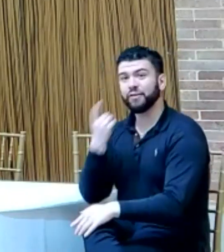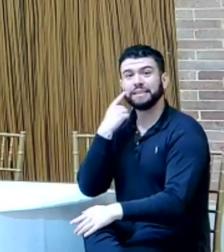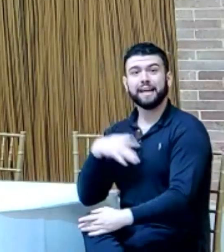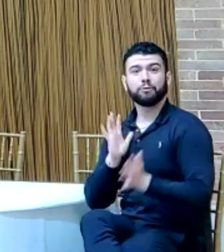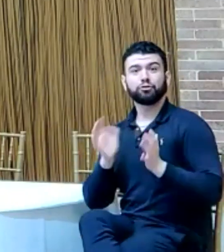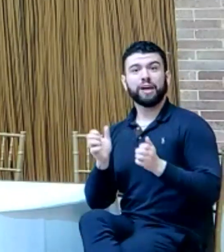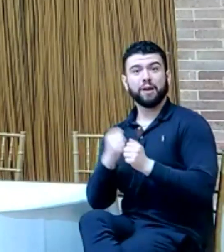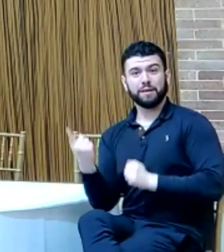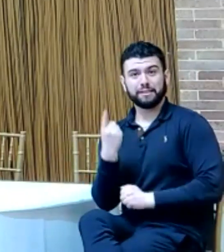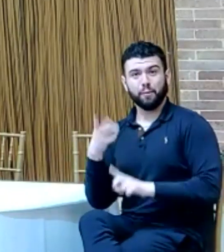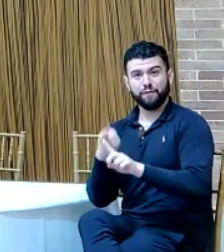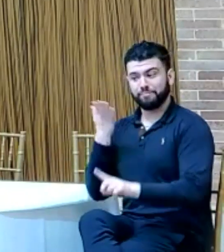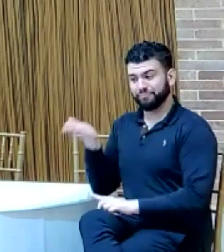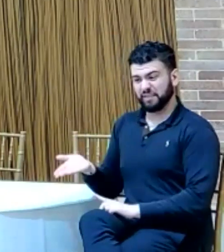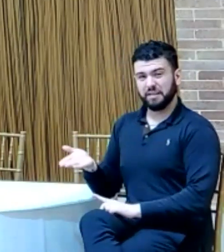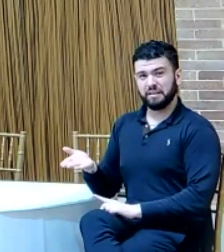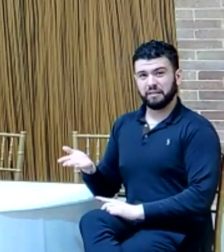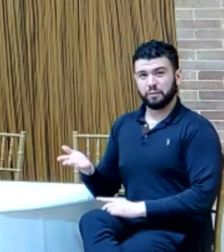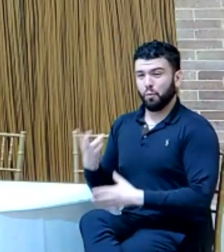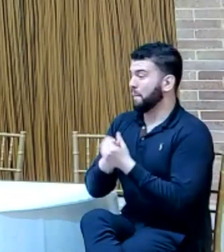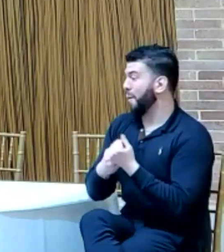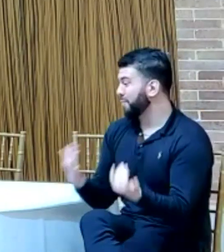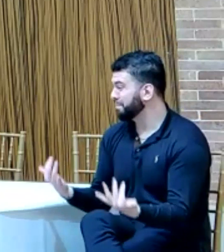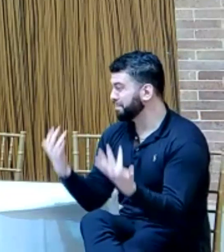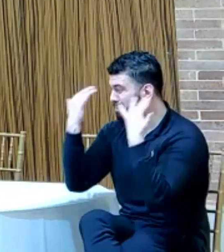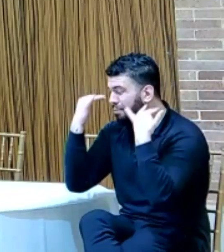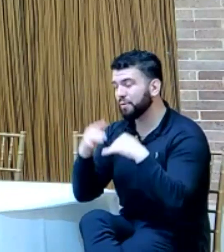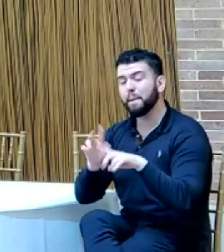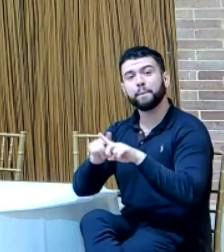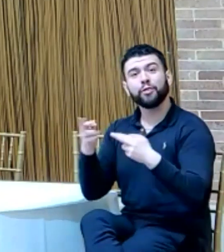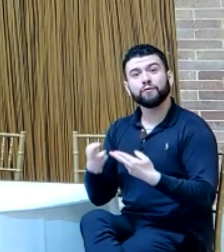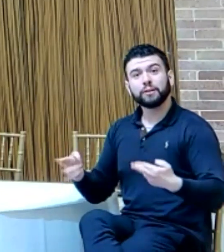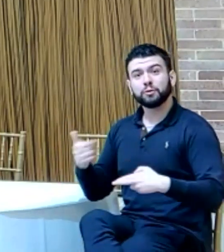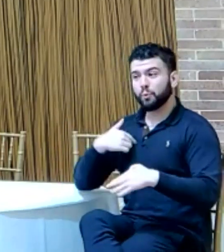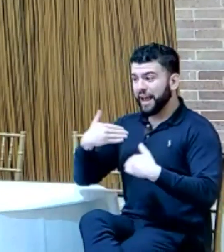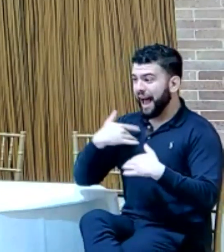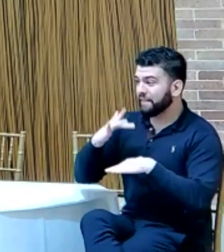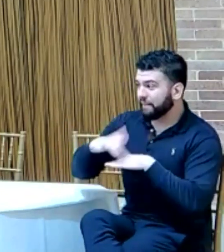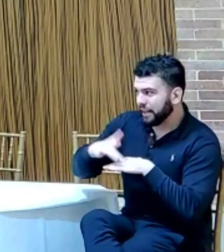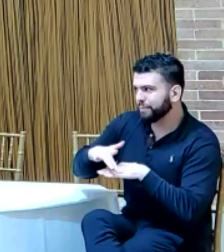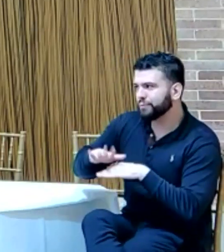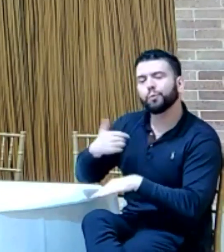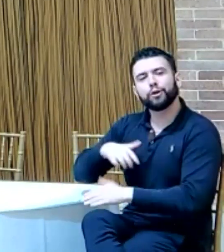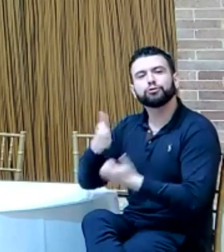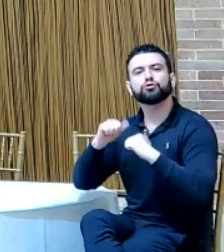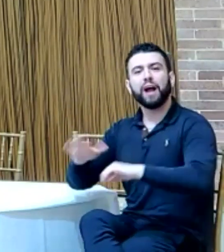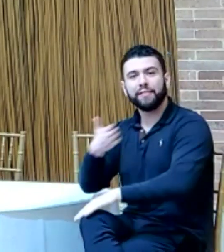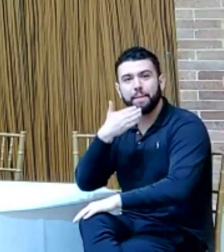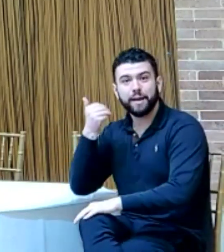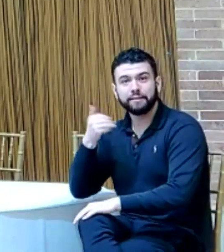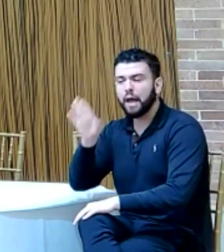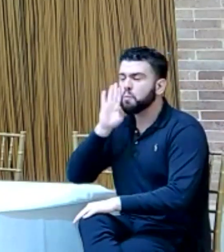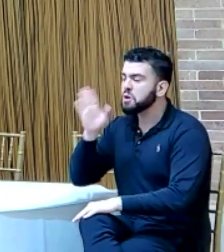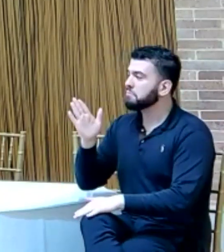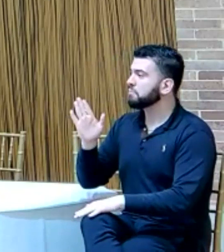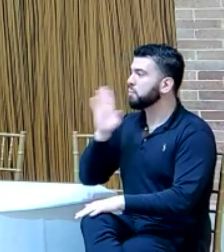swamped we're swamped but we're doing the best we can with the resources that we've been given by Congress and we will continue to do do that